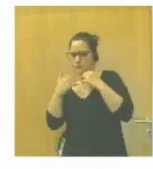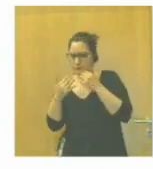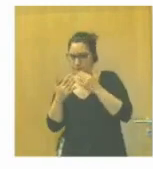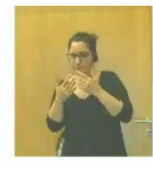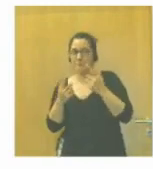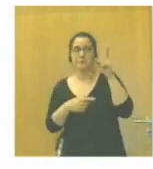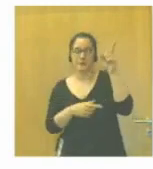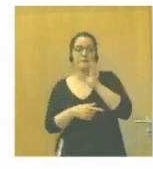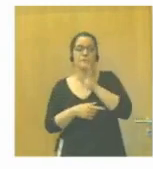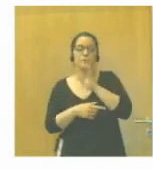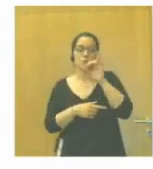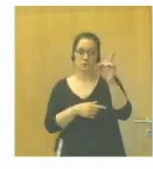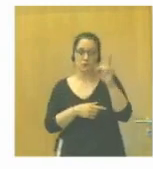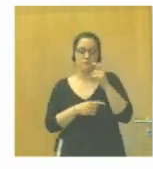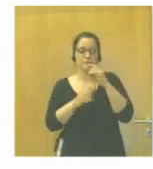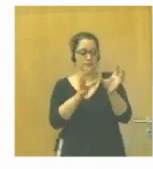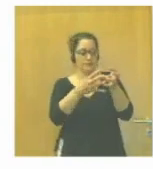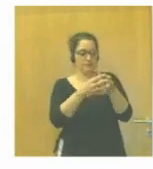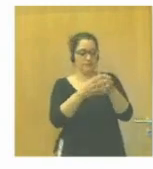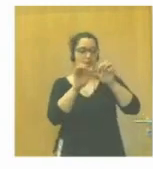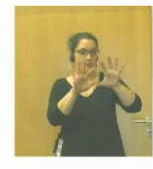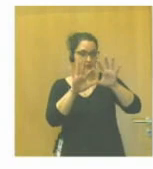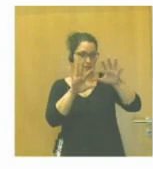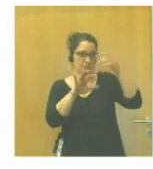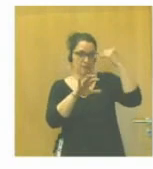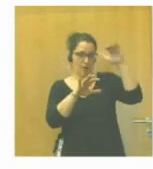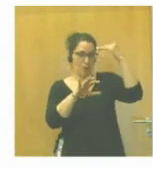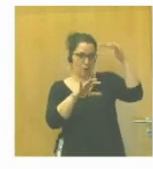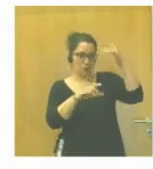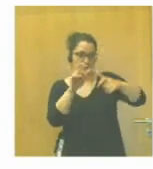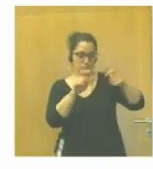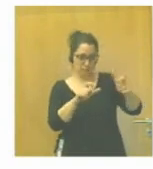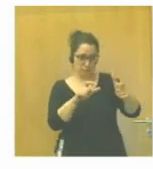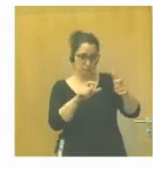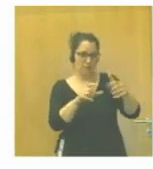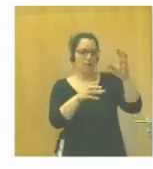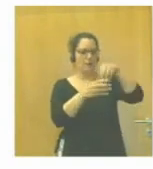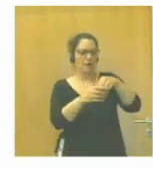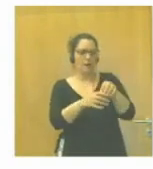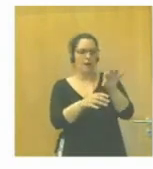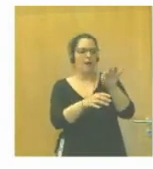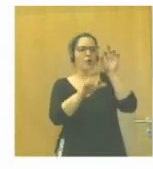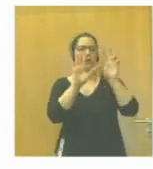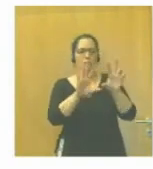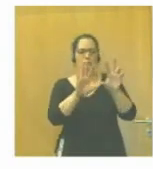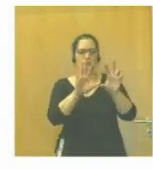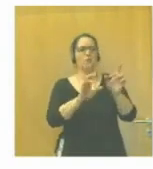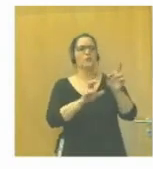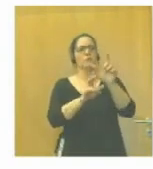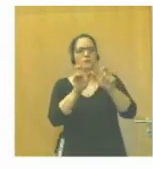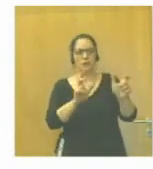8 in 10 adults in the US are eager to learn how to further help someone who may be suicidal. And that